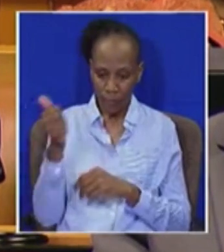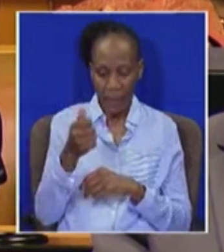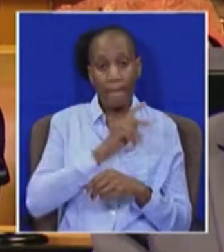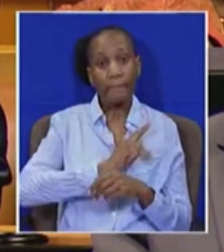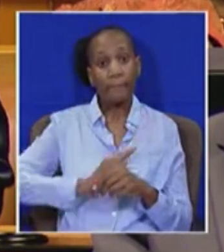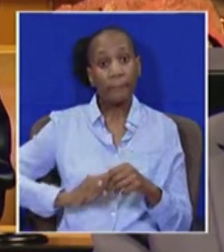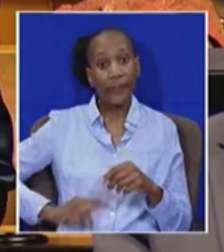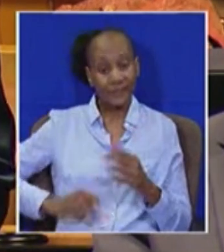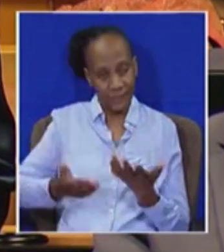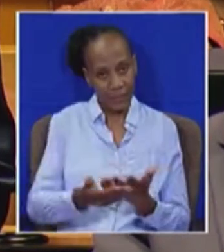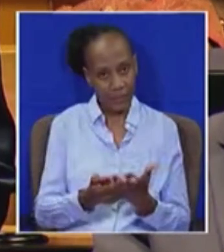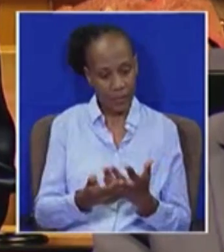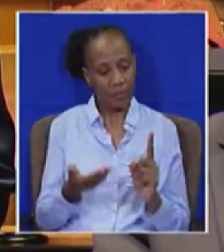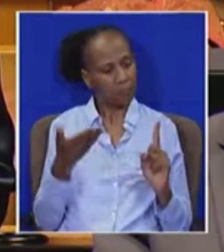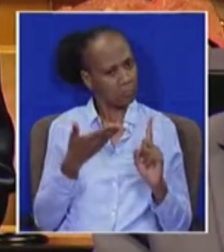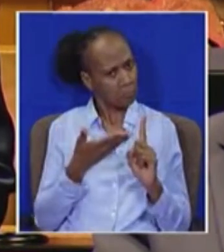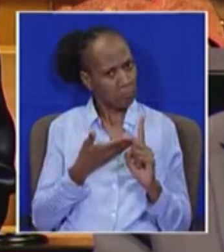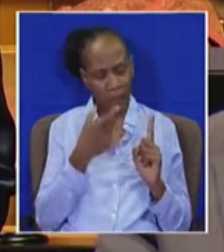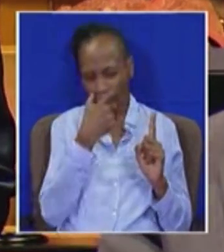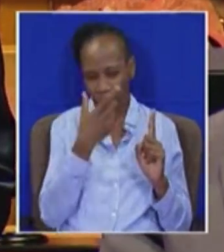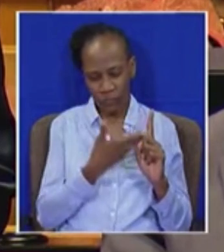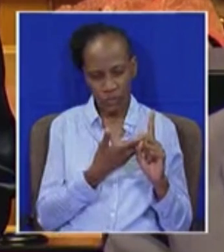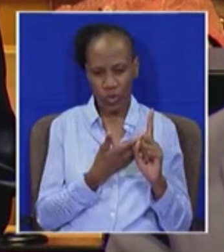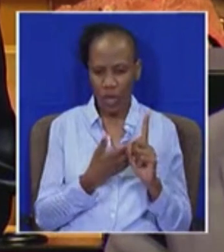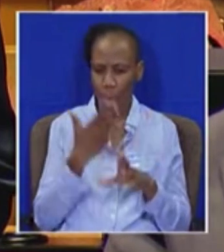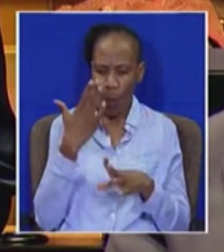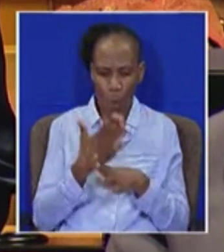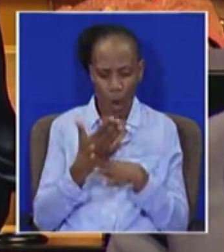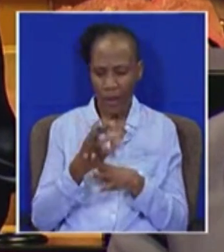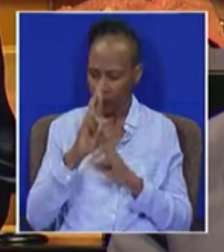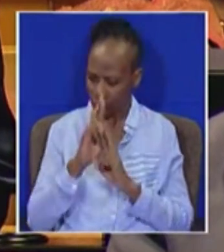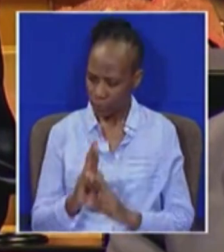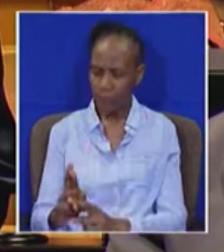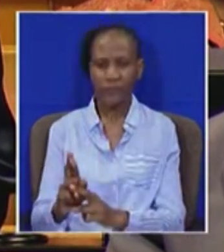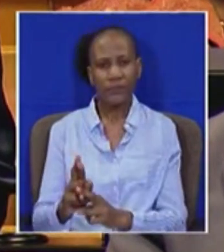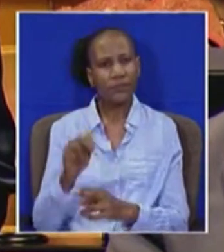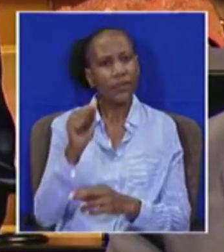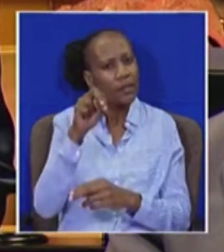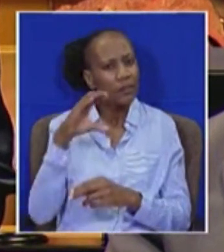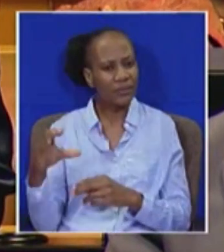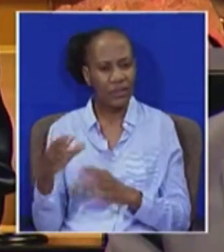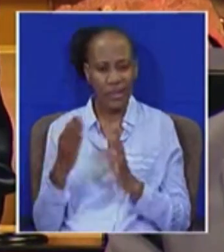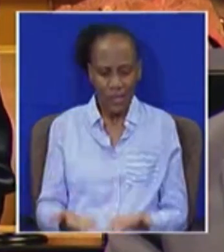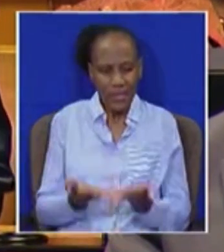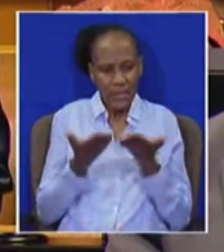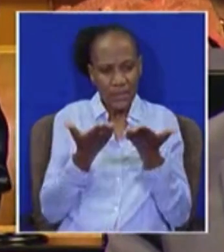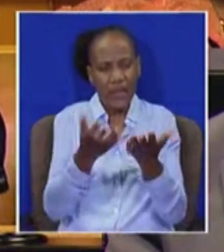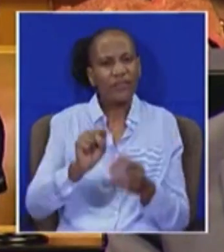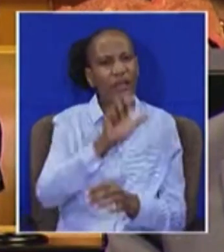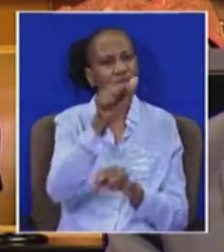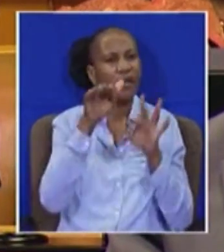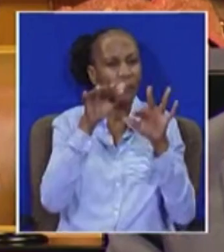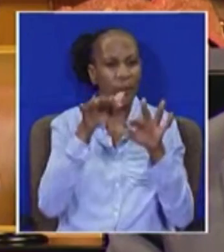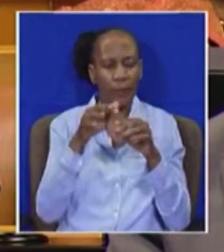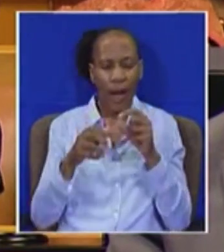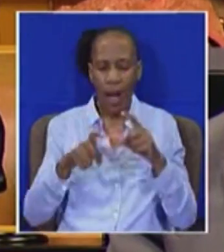President Ramaphosa is a revolutionary cadre who has served the people of South Africa all